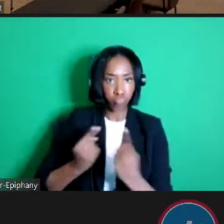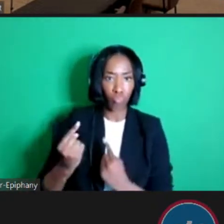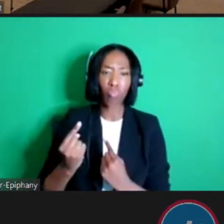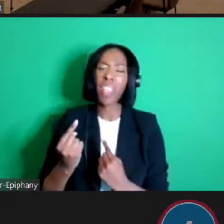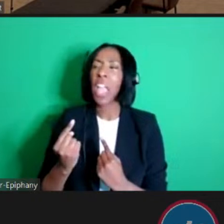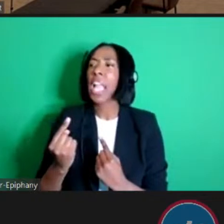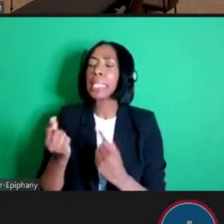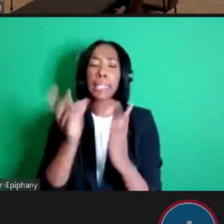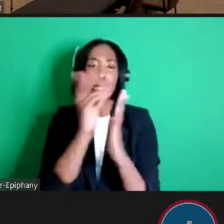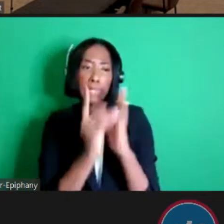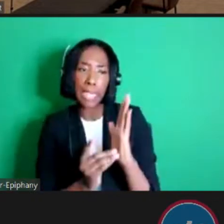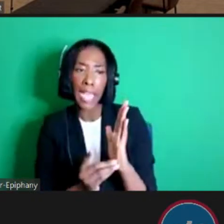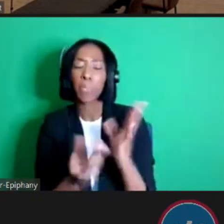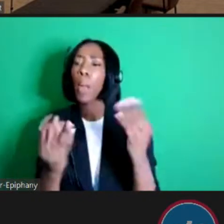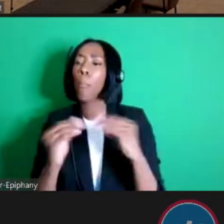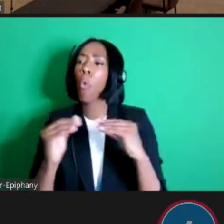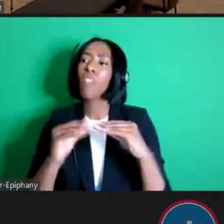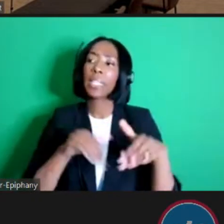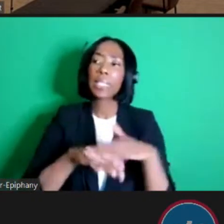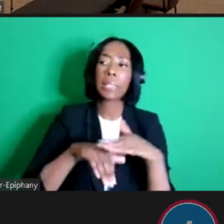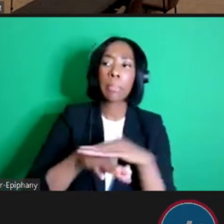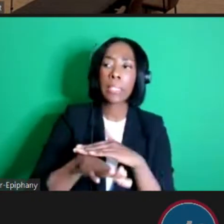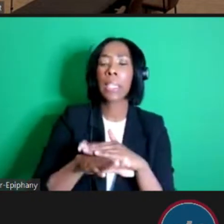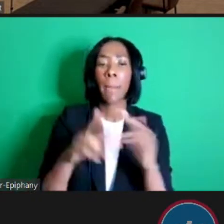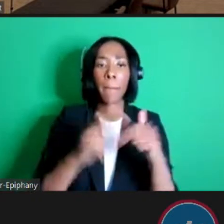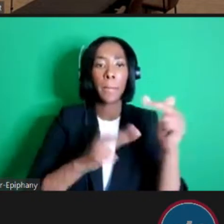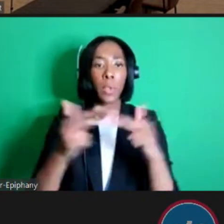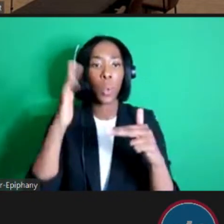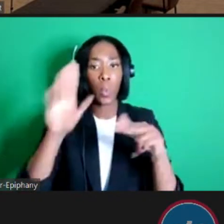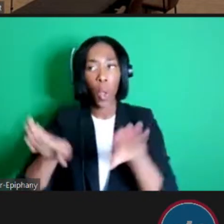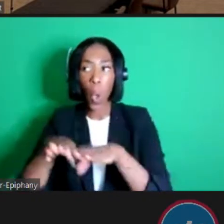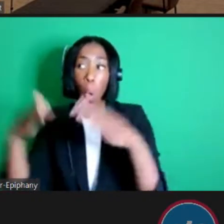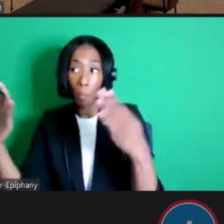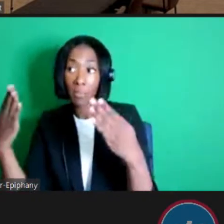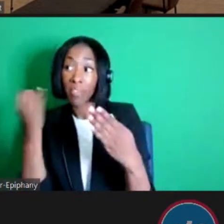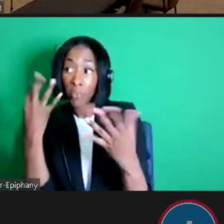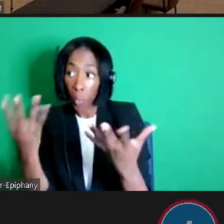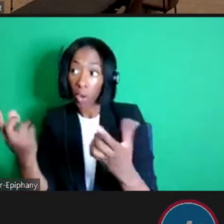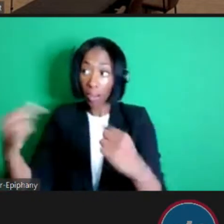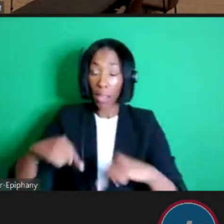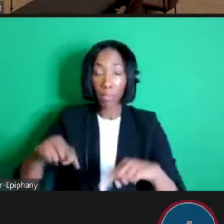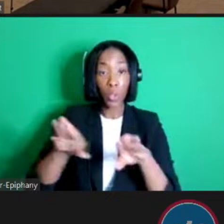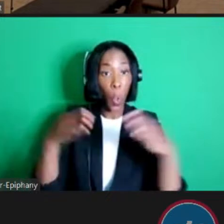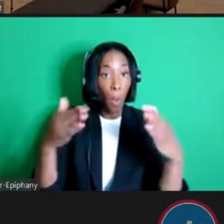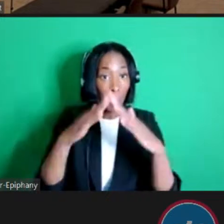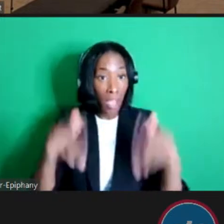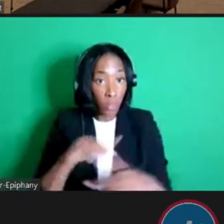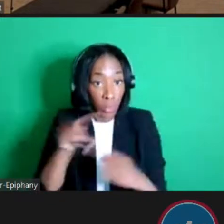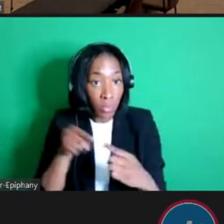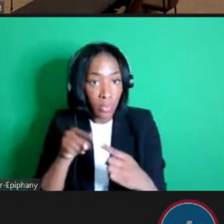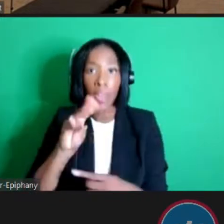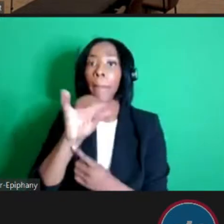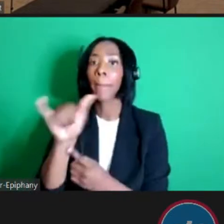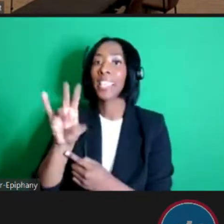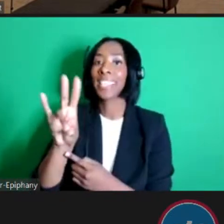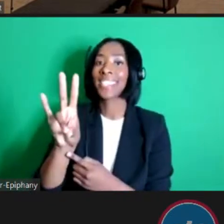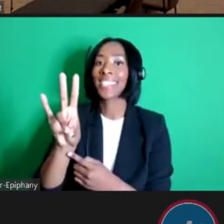an accessible building, but folks, 1, it is open again, and 2, if you want to come to our open house, May 2nd.